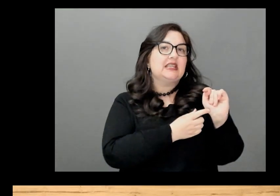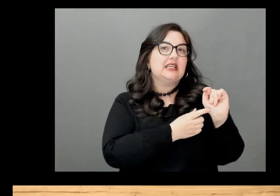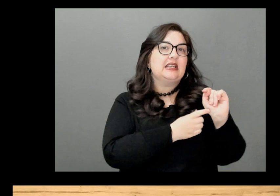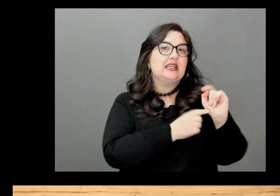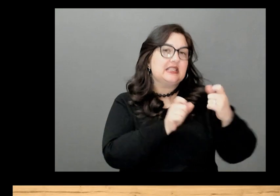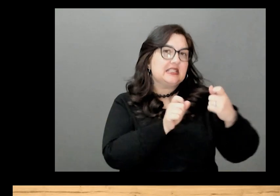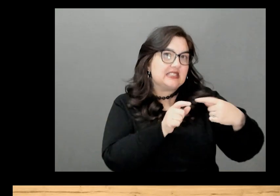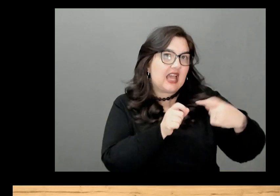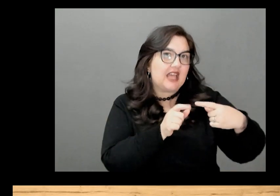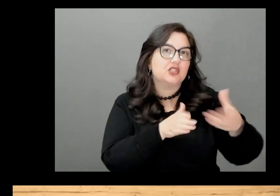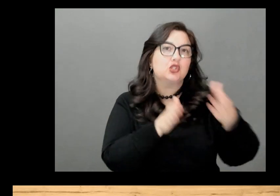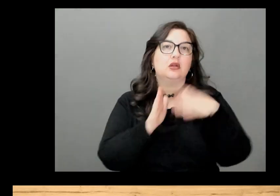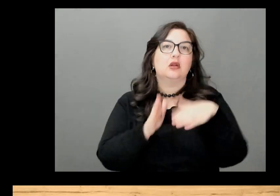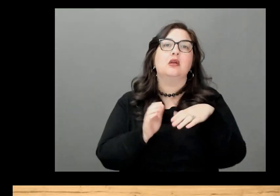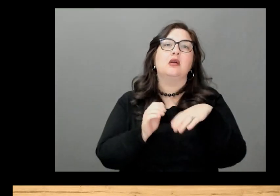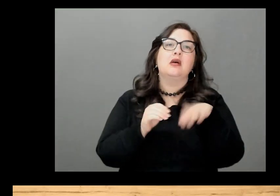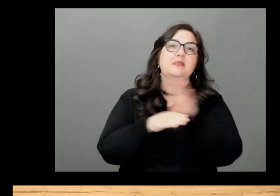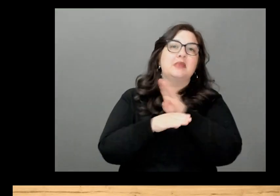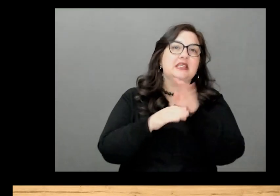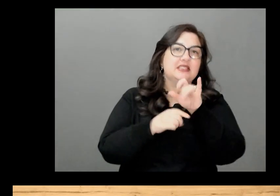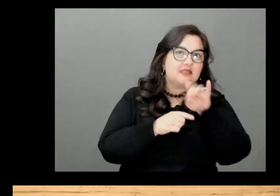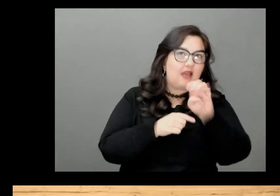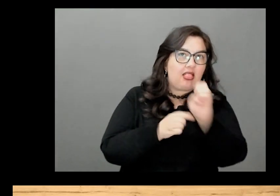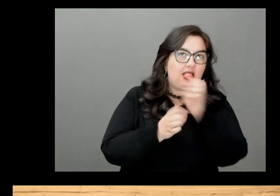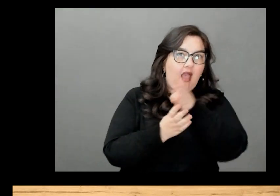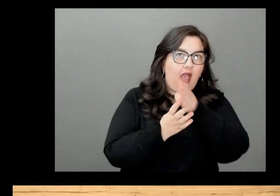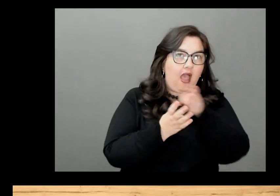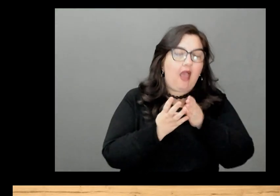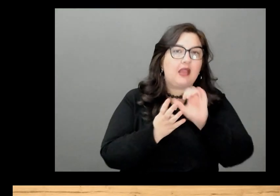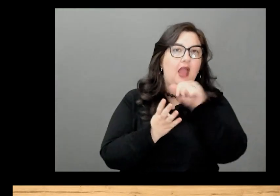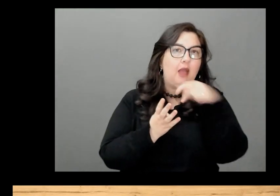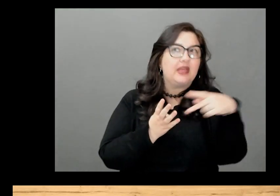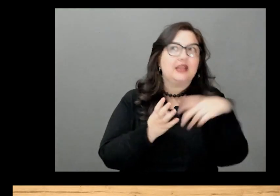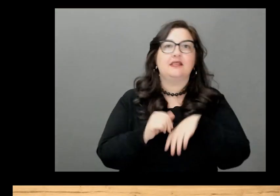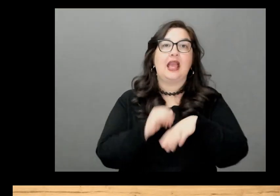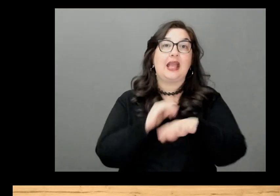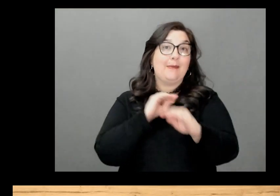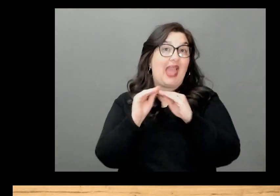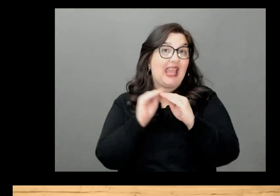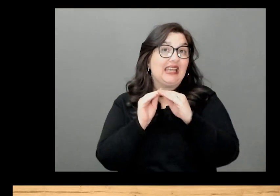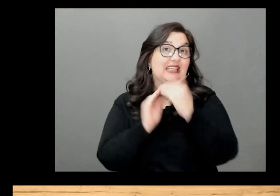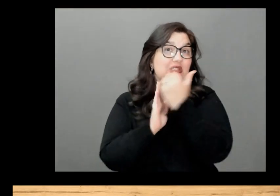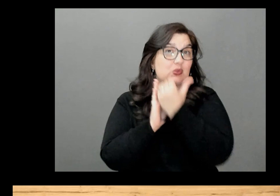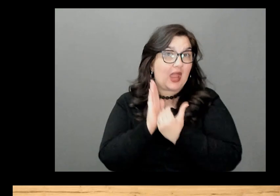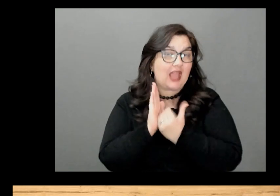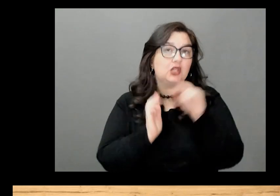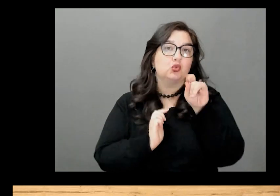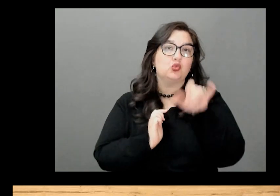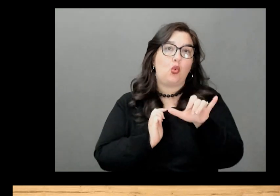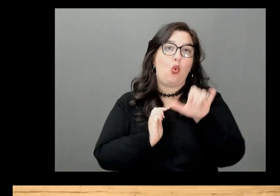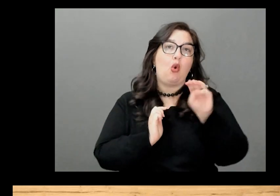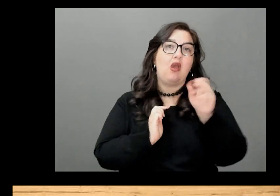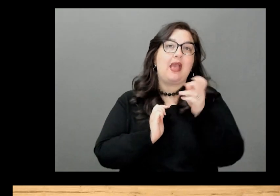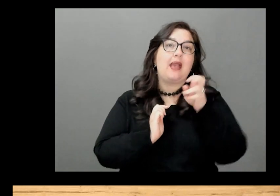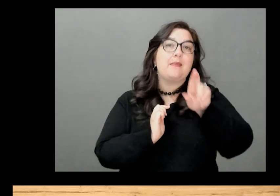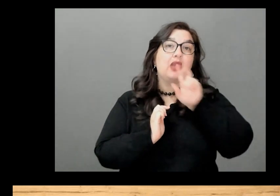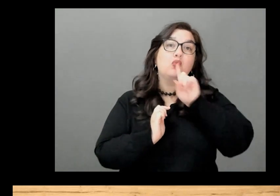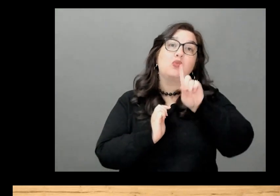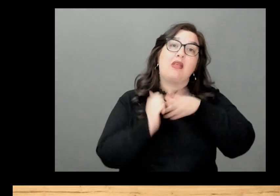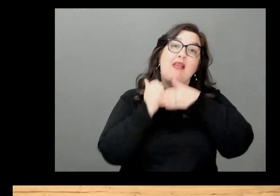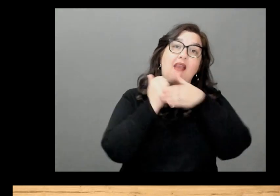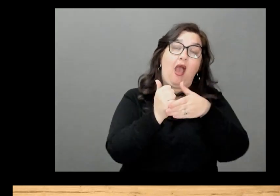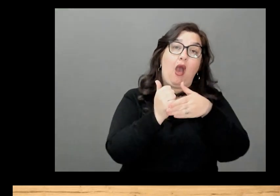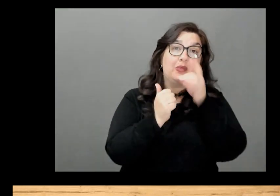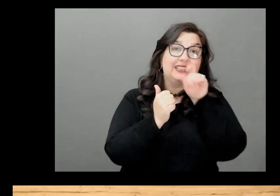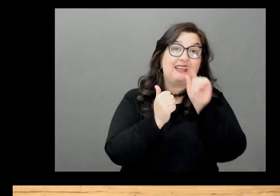of business applications such as maintenance records. And so TwinMaker really helps you bring together all that data, fuse it